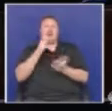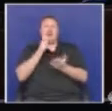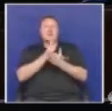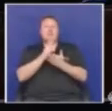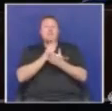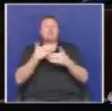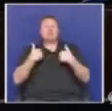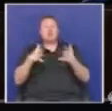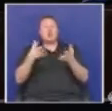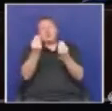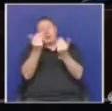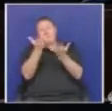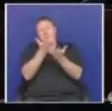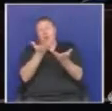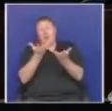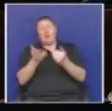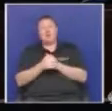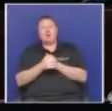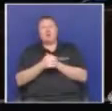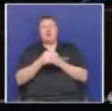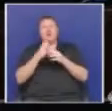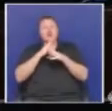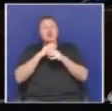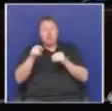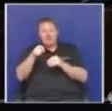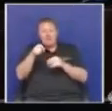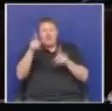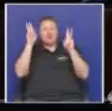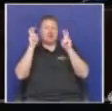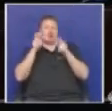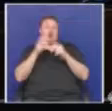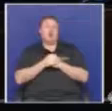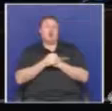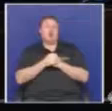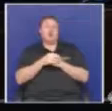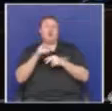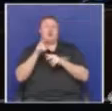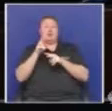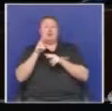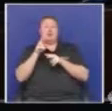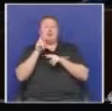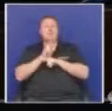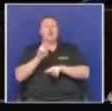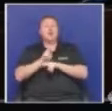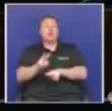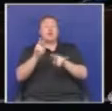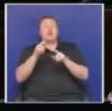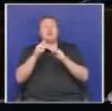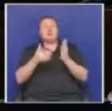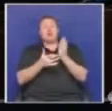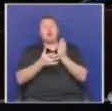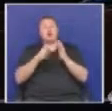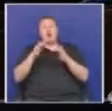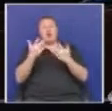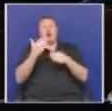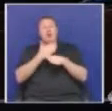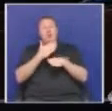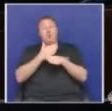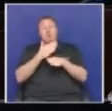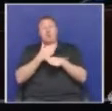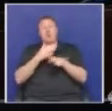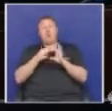start somewhere to stop this. And modern technology allows work from home for the